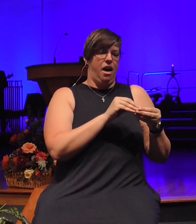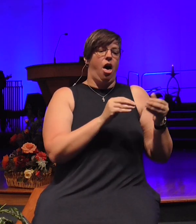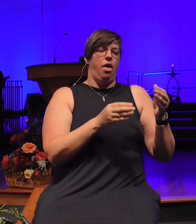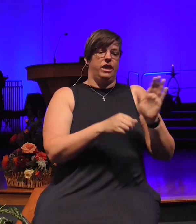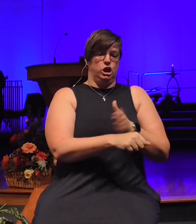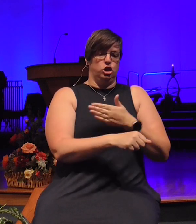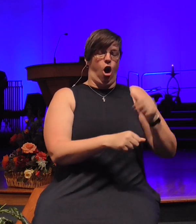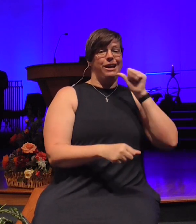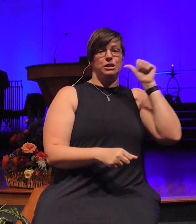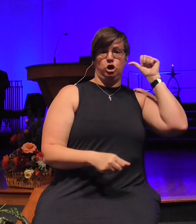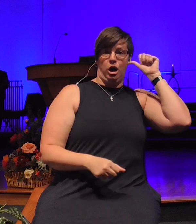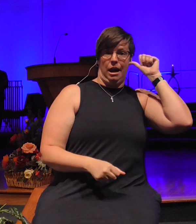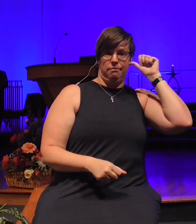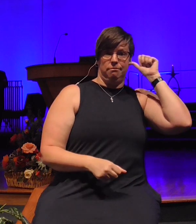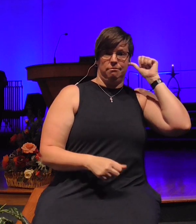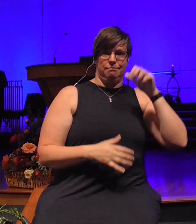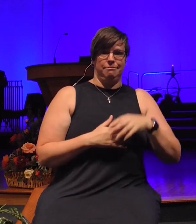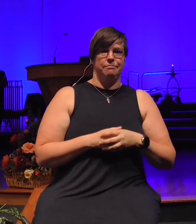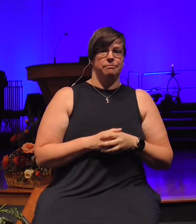song Yesterday.